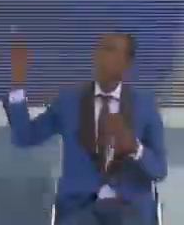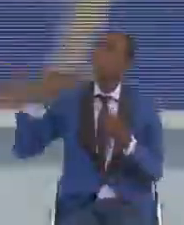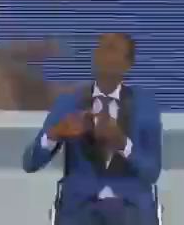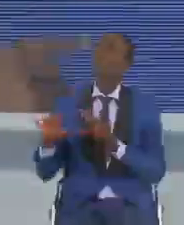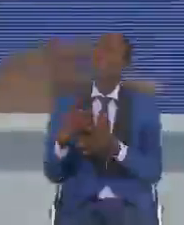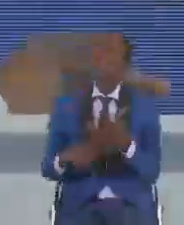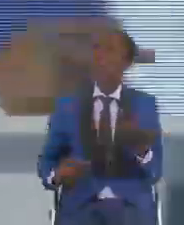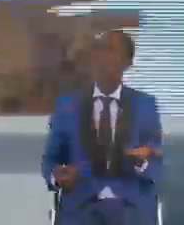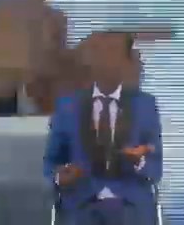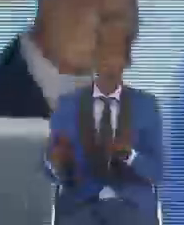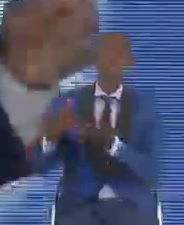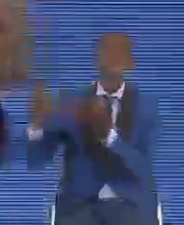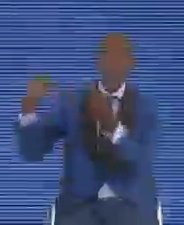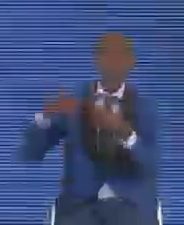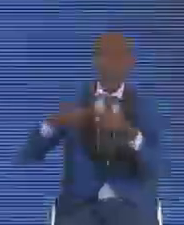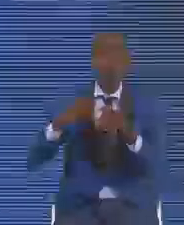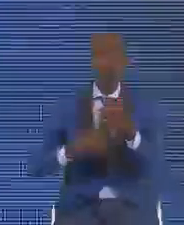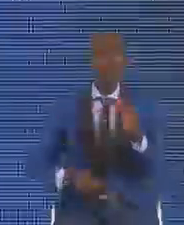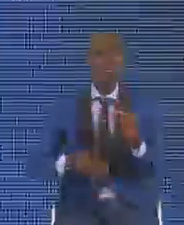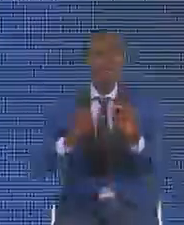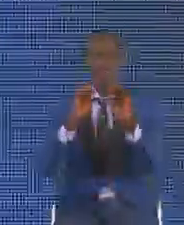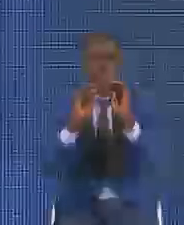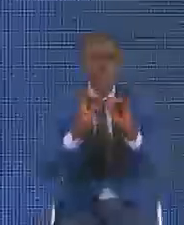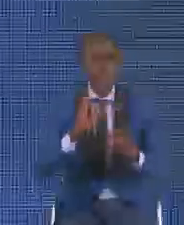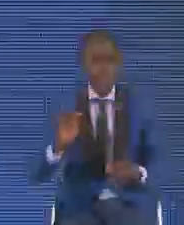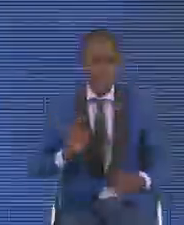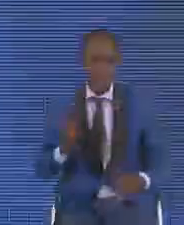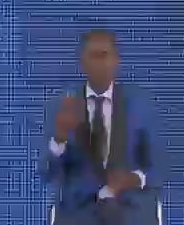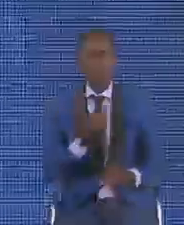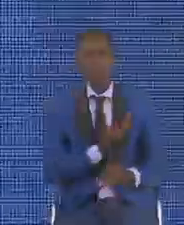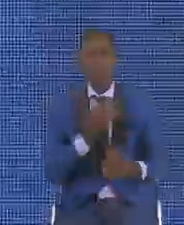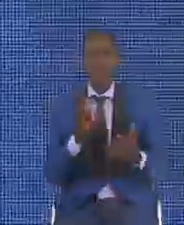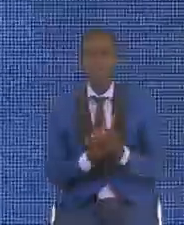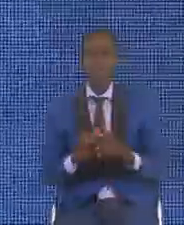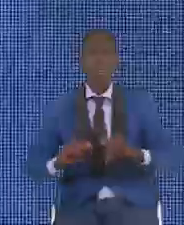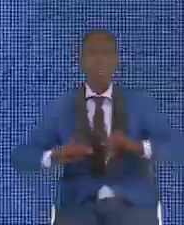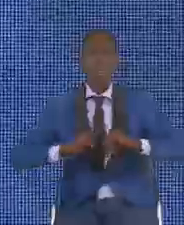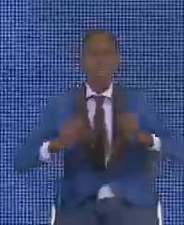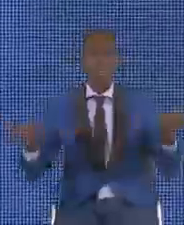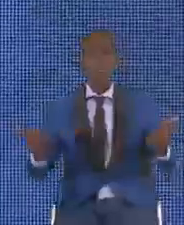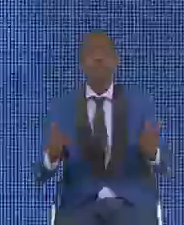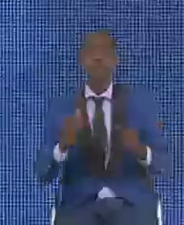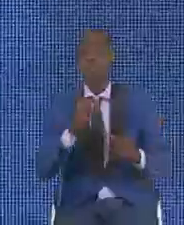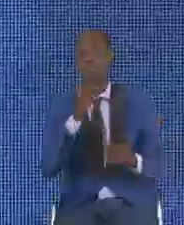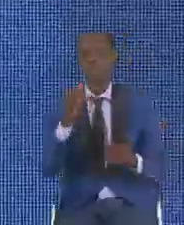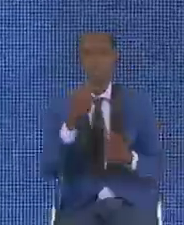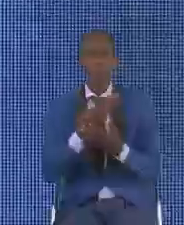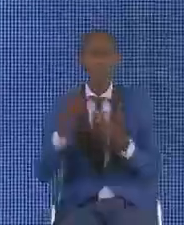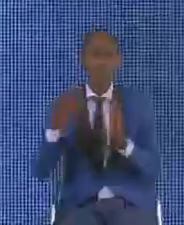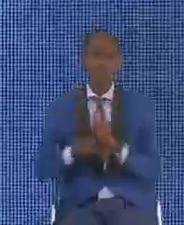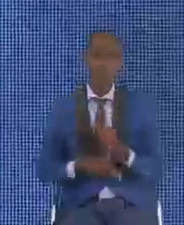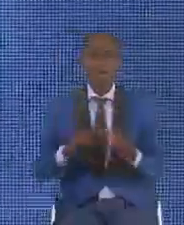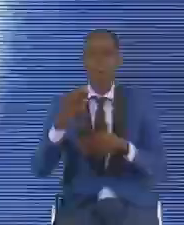says, teaching us that denying ungodliness and worldly laws, what that